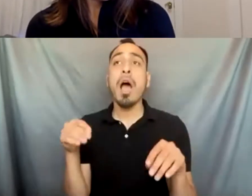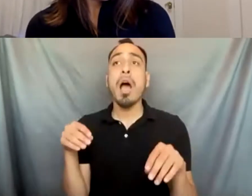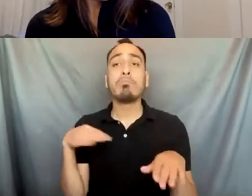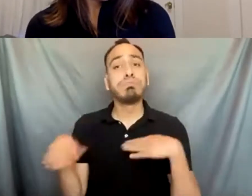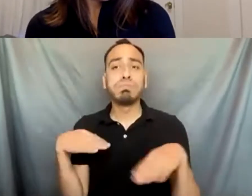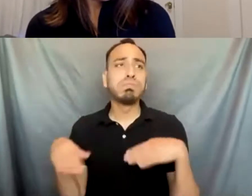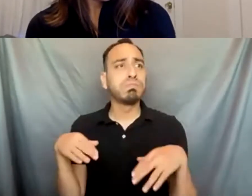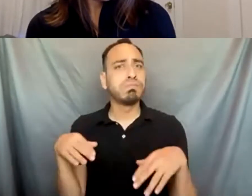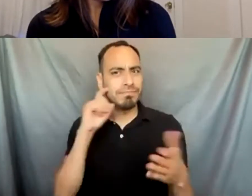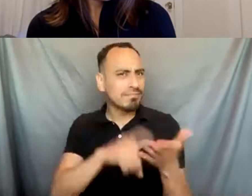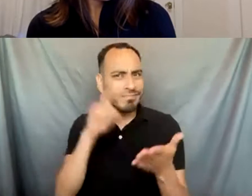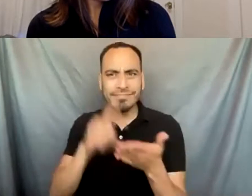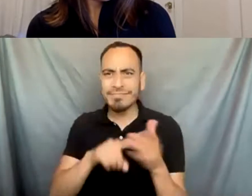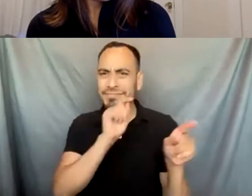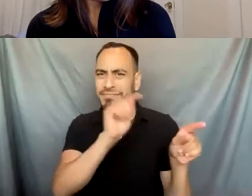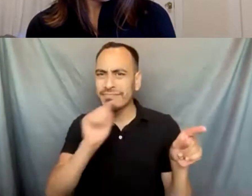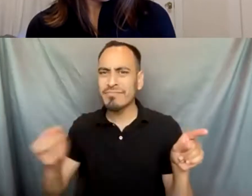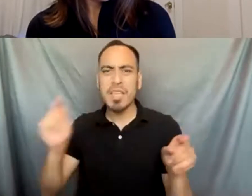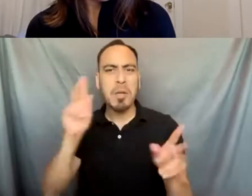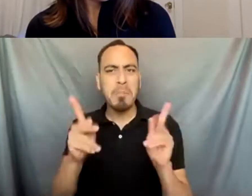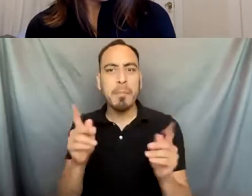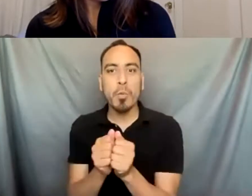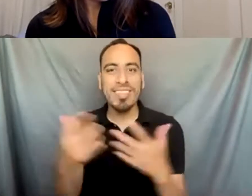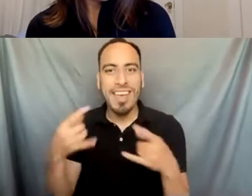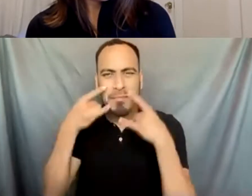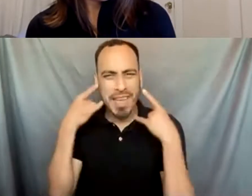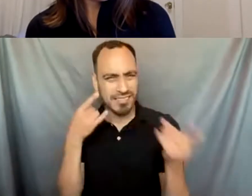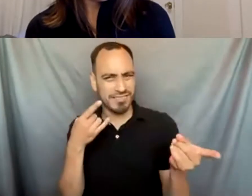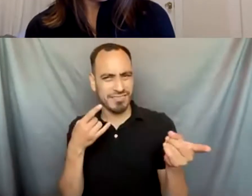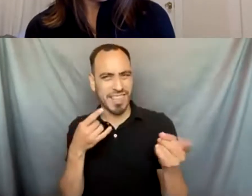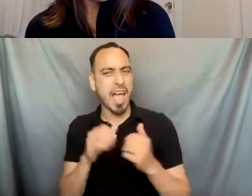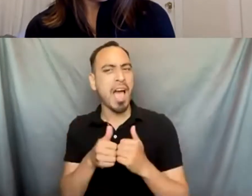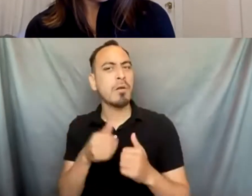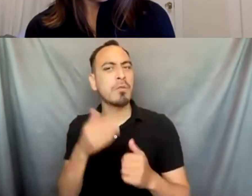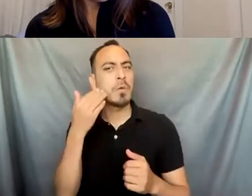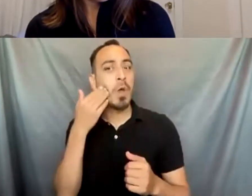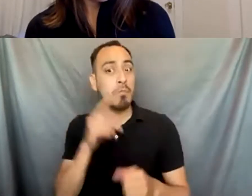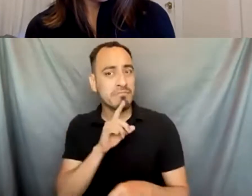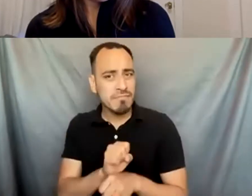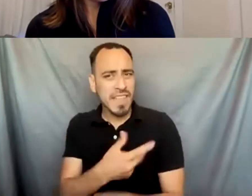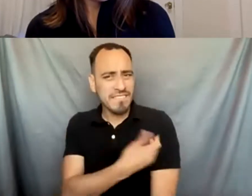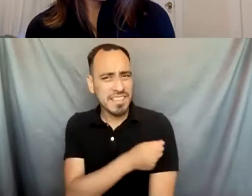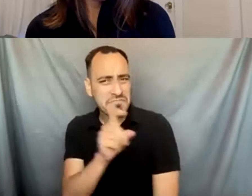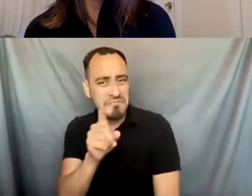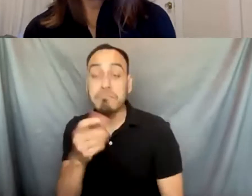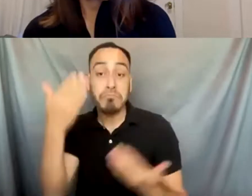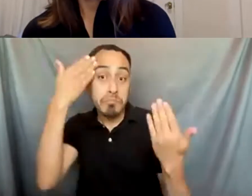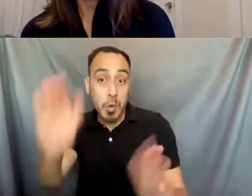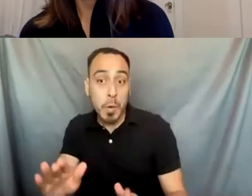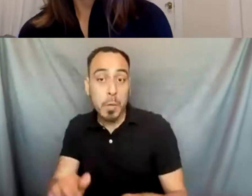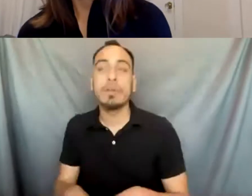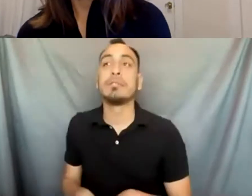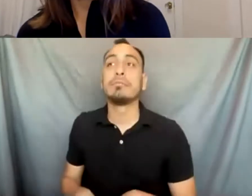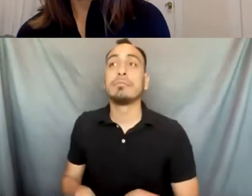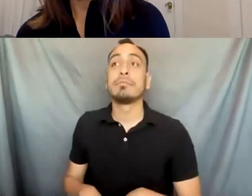not masked are all vaccinated? And as far as being a vaccinated person who's immune, it isn't going to cause